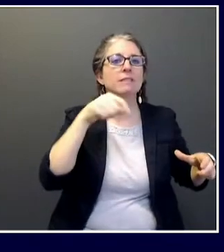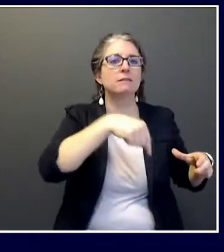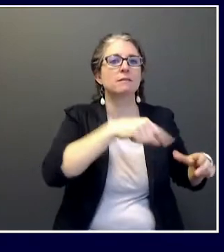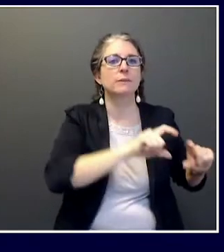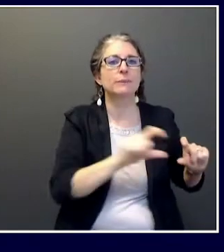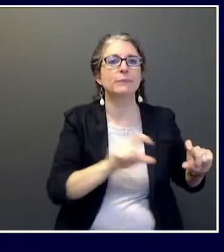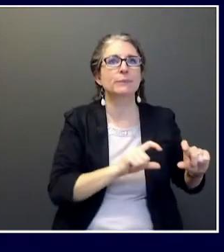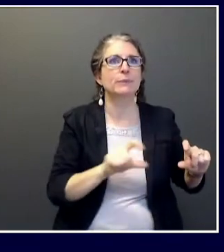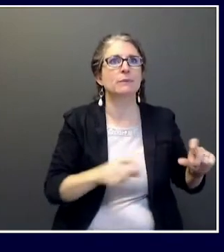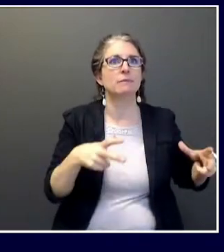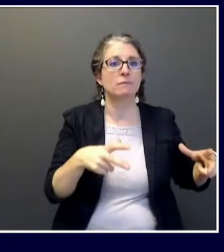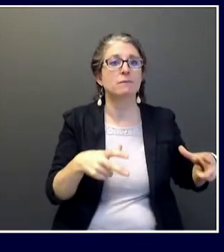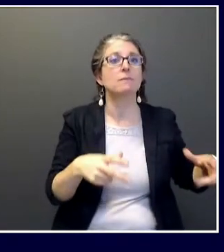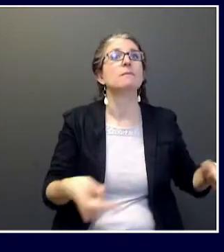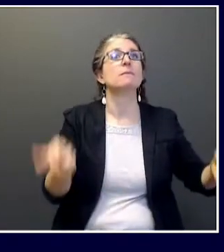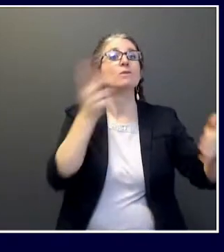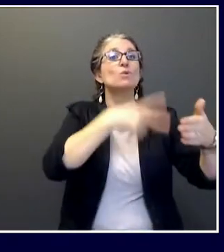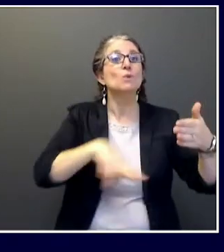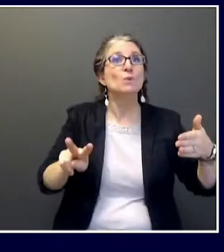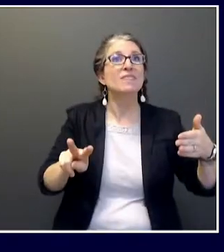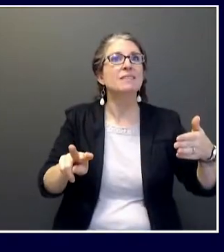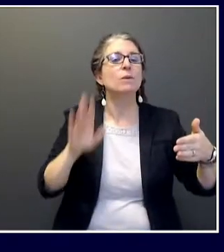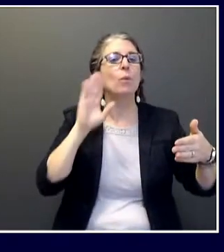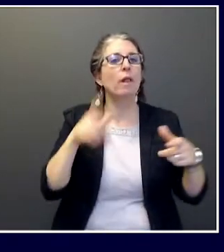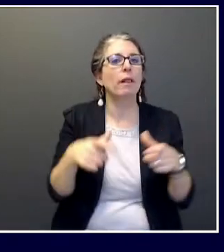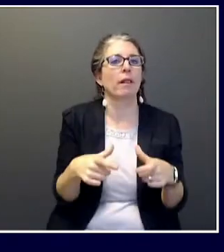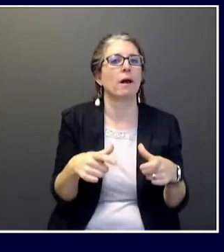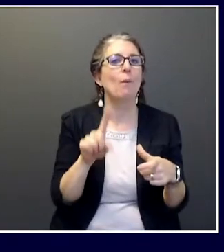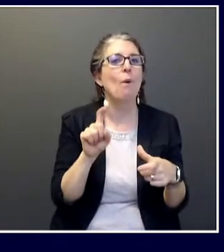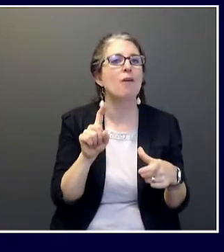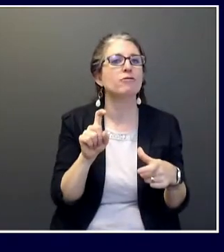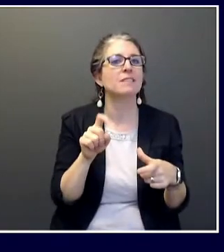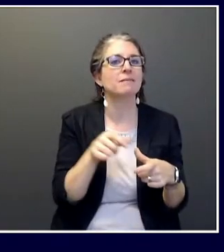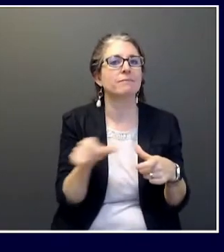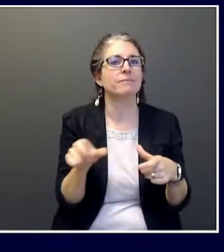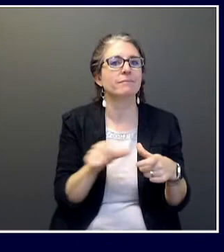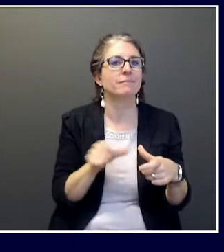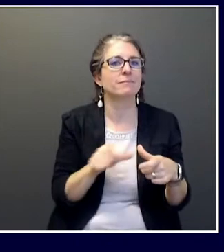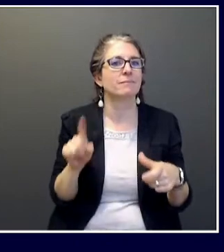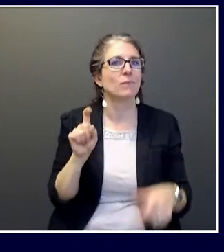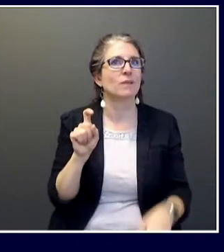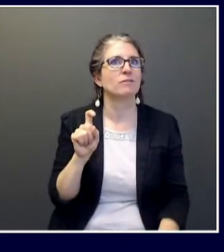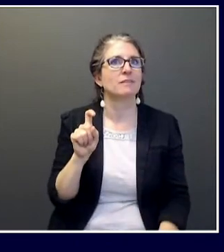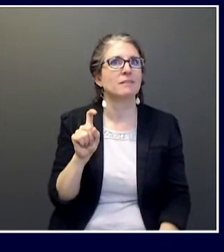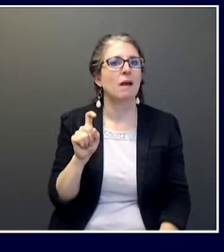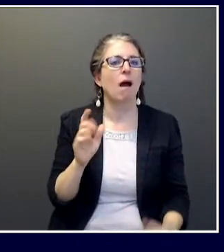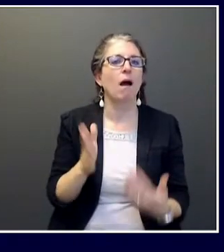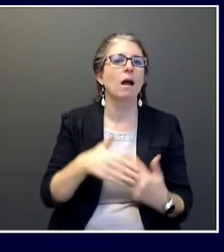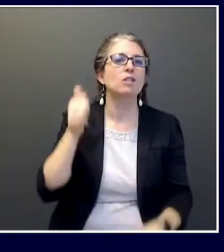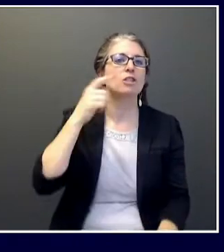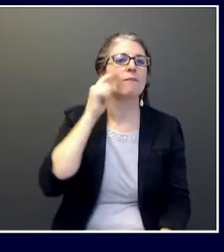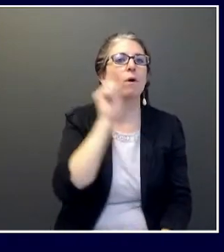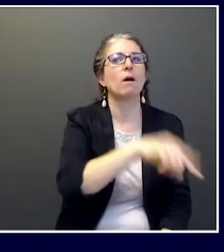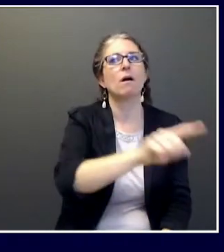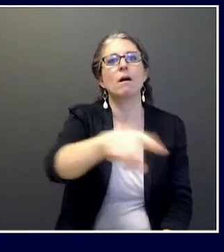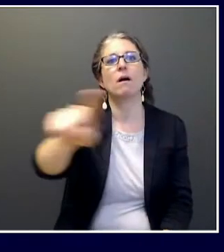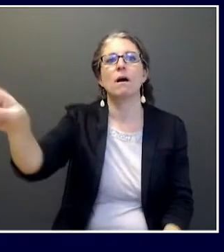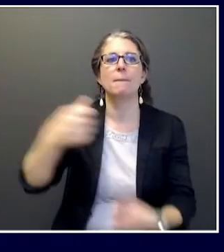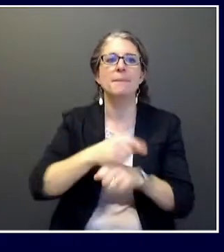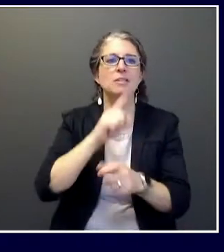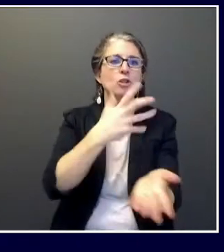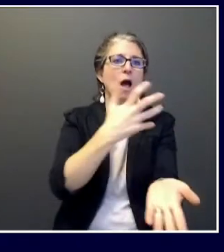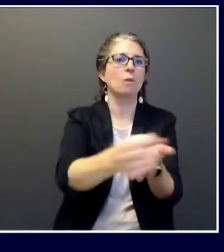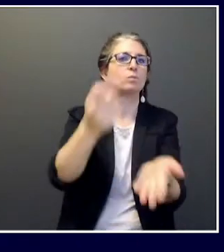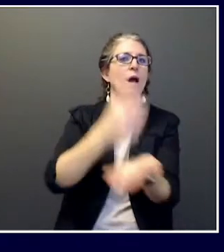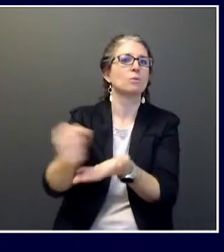100. Again, both of those changes will make it logistically much easier. And when something becomes logistically